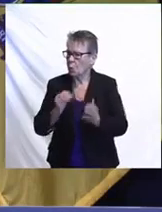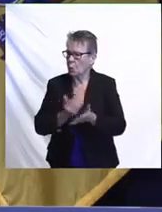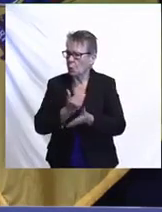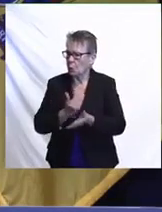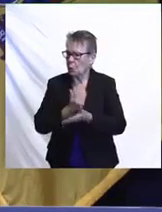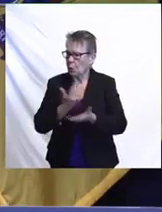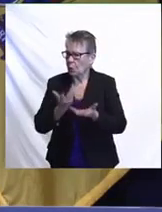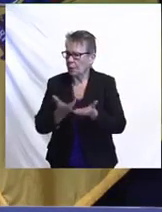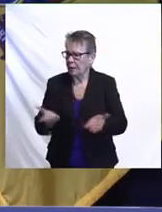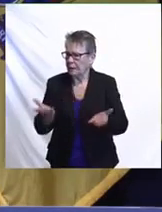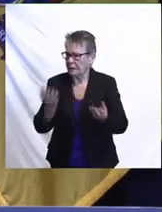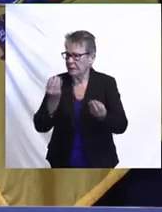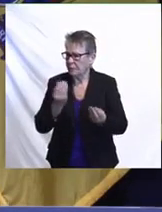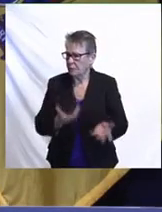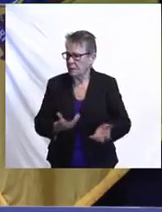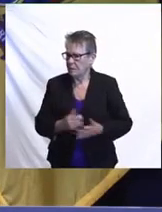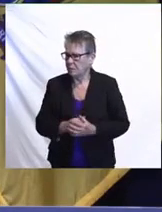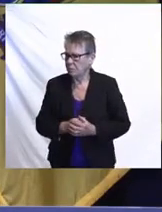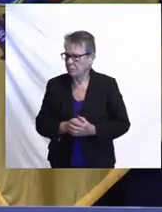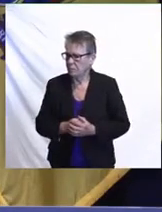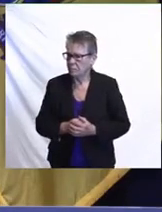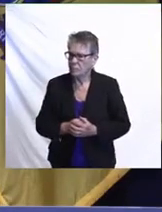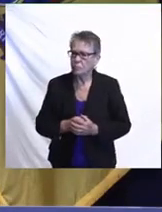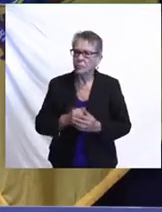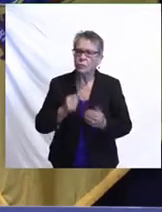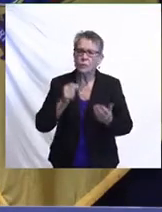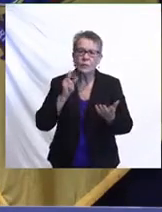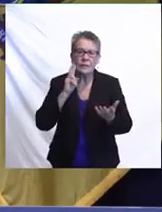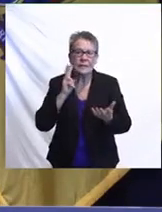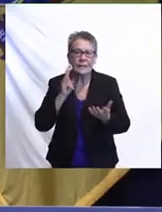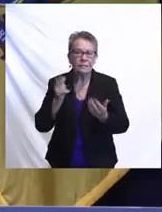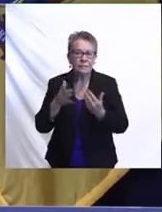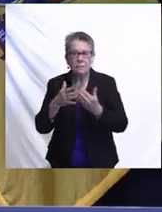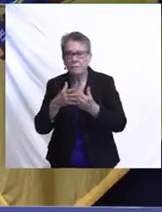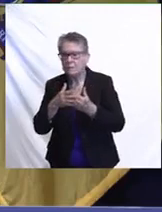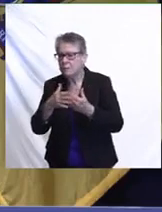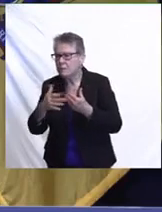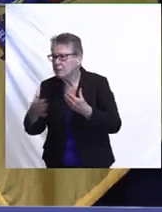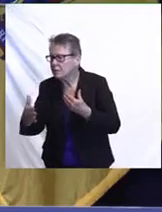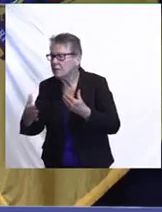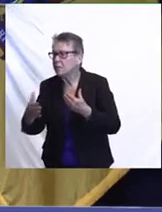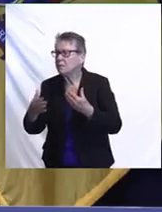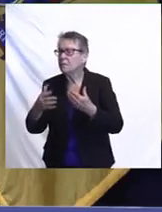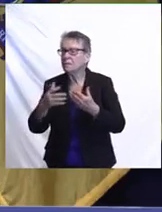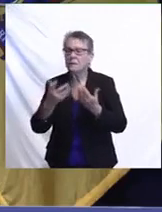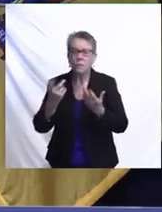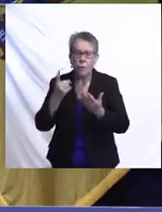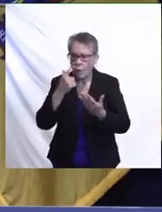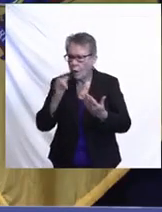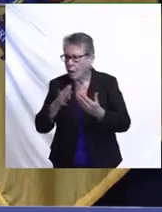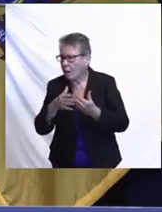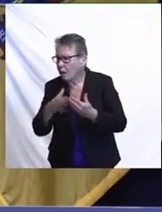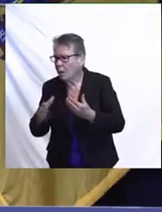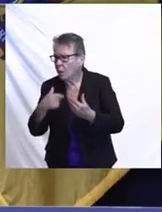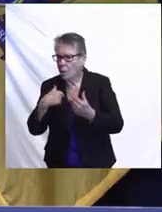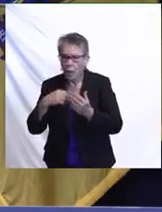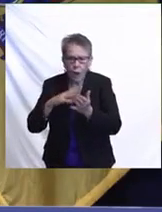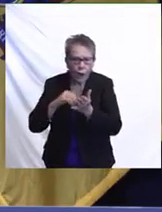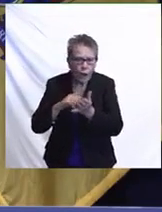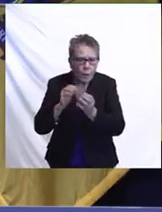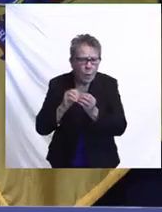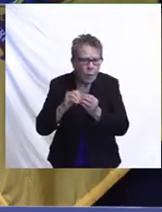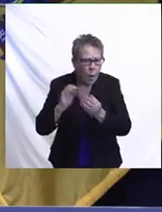our way forward as the research unfolds. I don't want to speak for Tina or Judy. I don't think there's anything on the modeling front. We just don't know